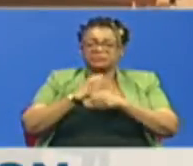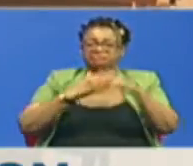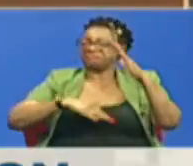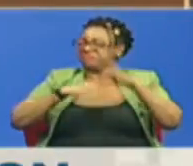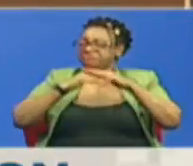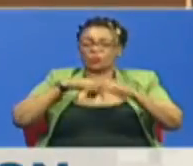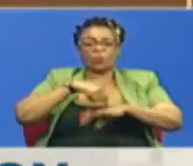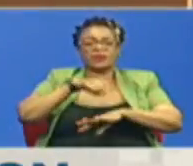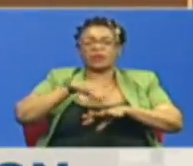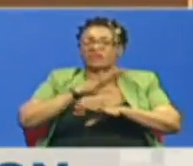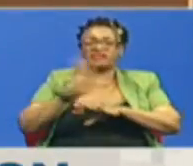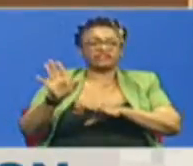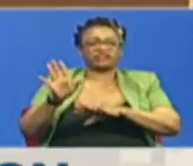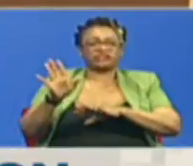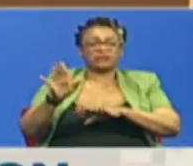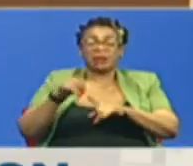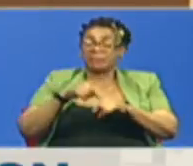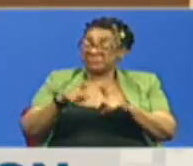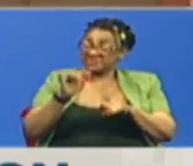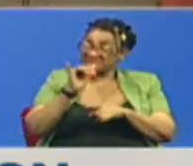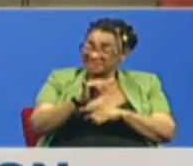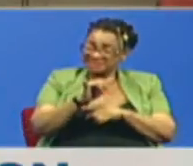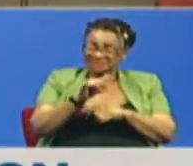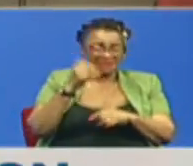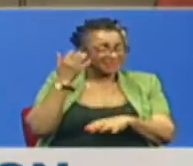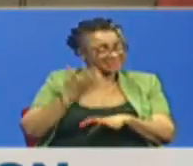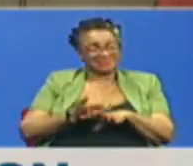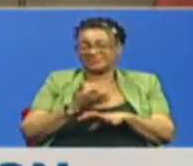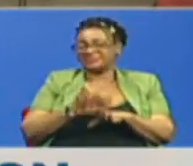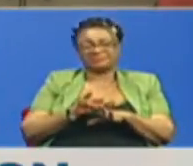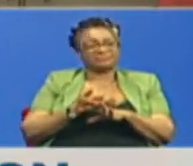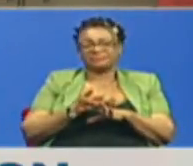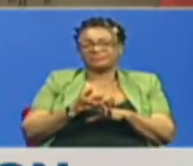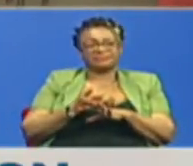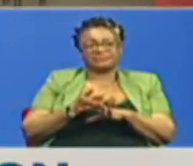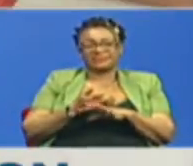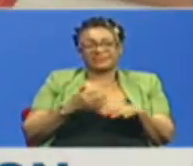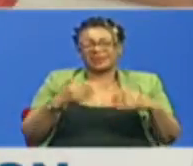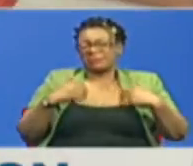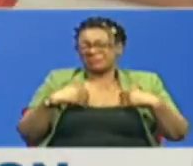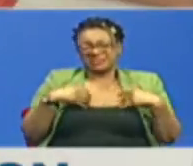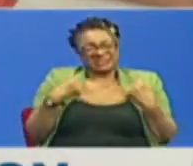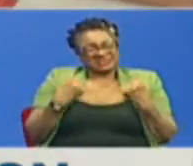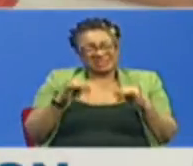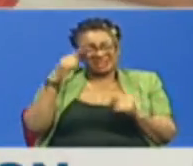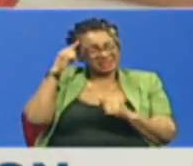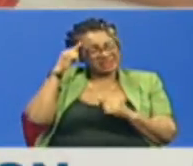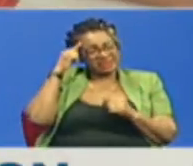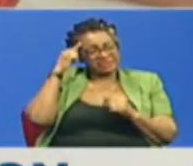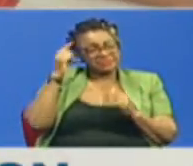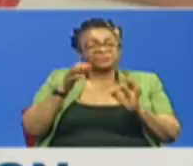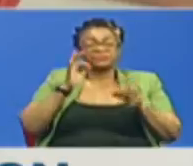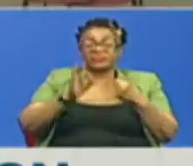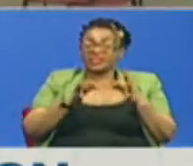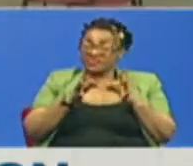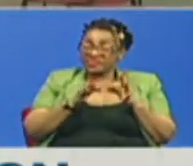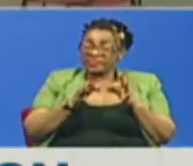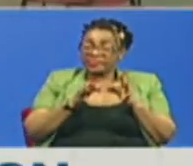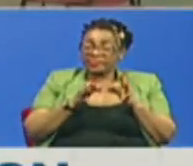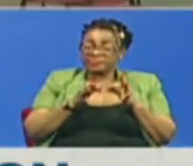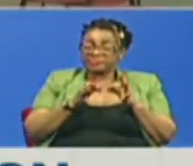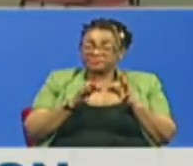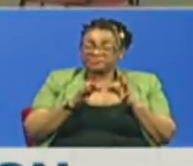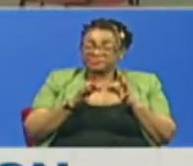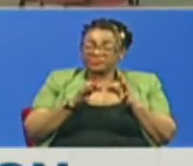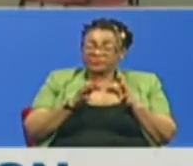1 hour, but that too is a tall order. I look at it like this. If you are given a kitheri,